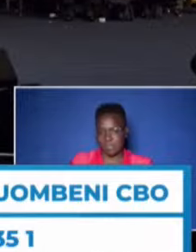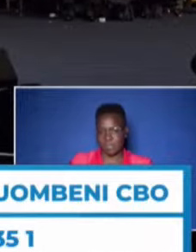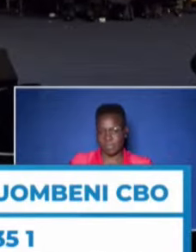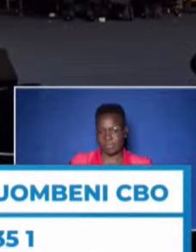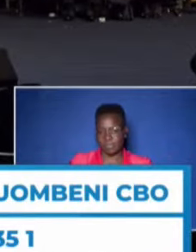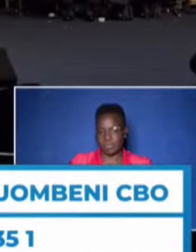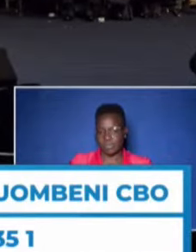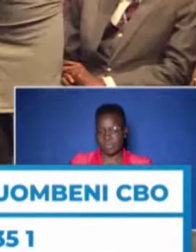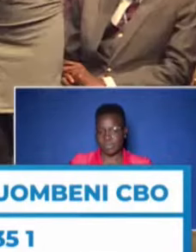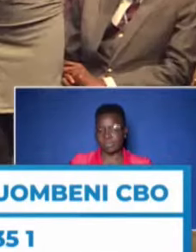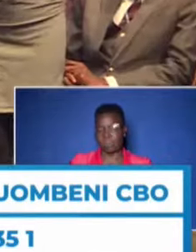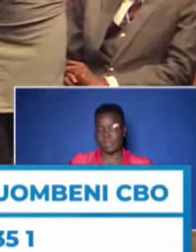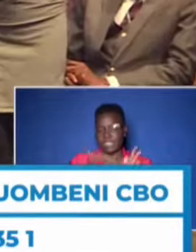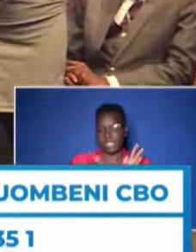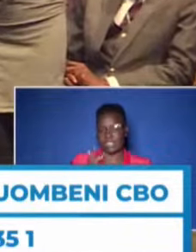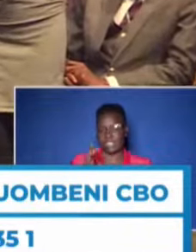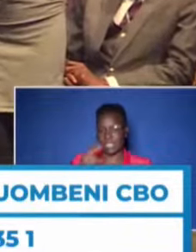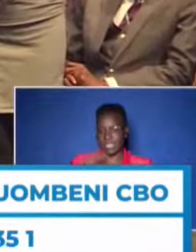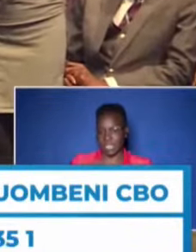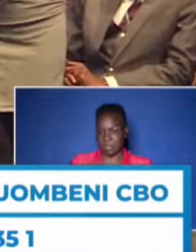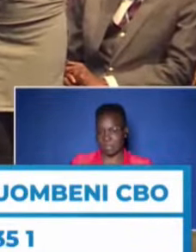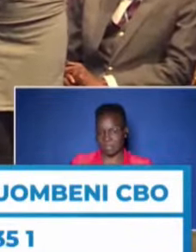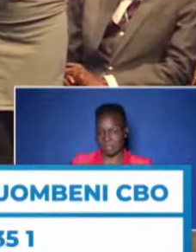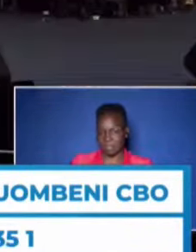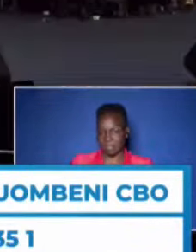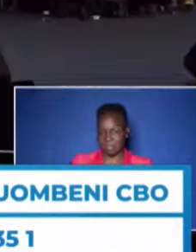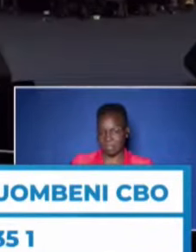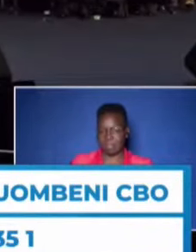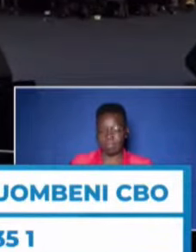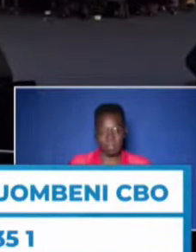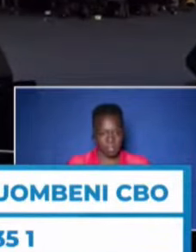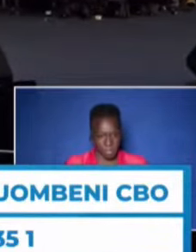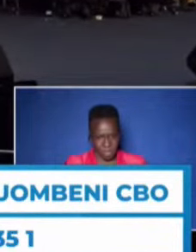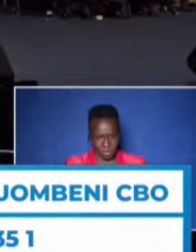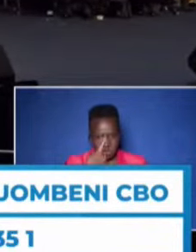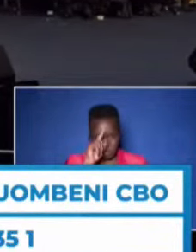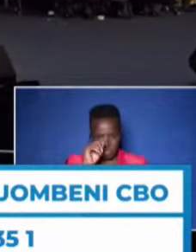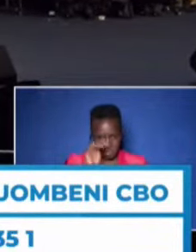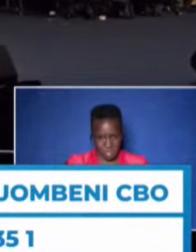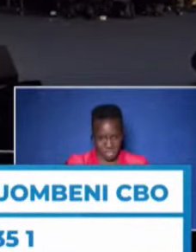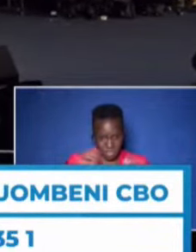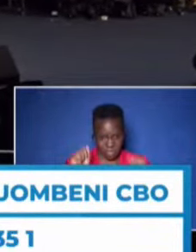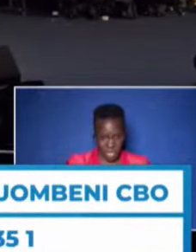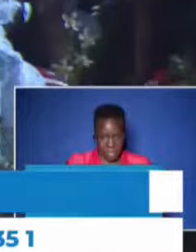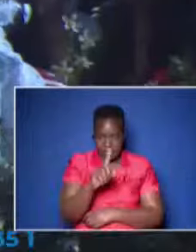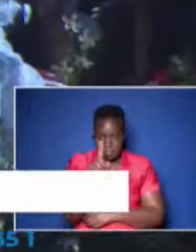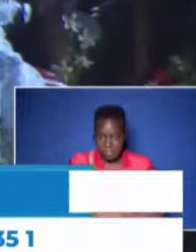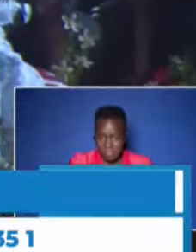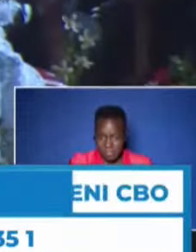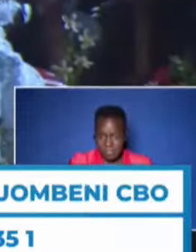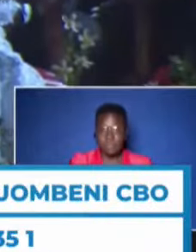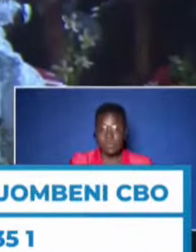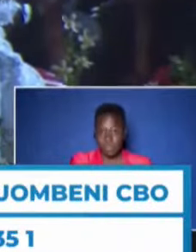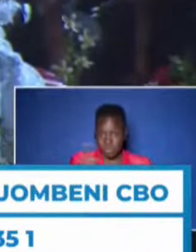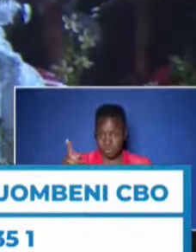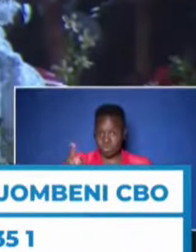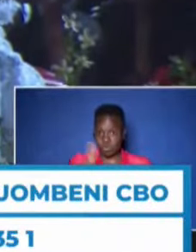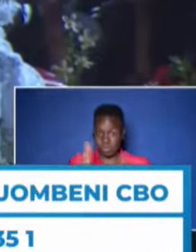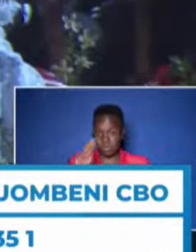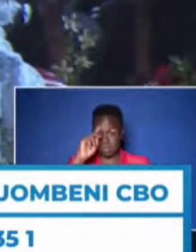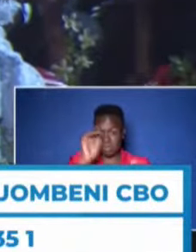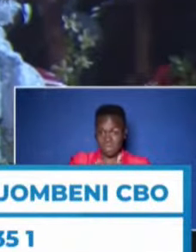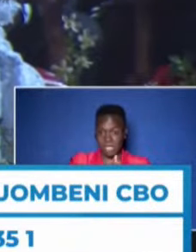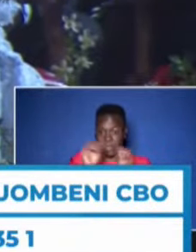faint in Jesus name will you believe I said will you